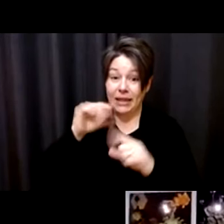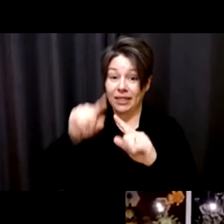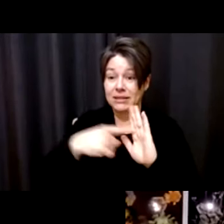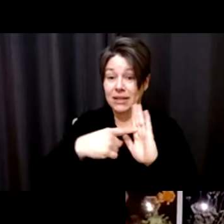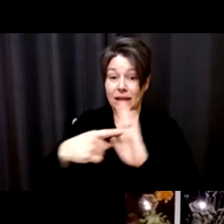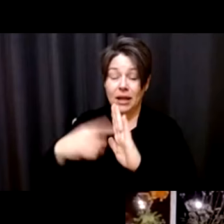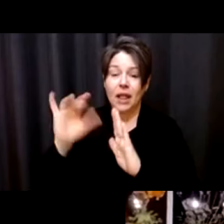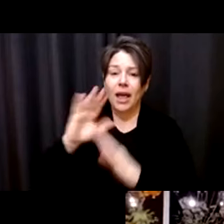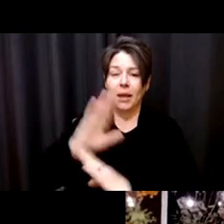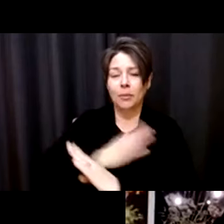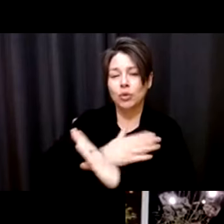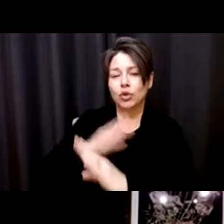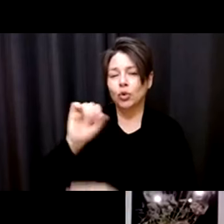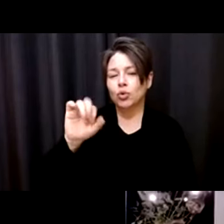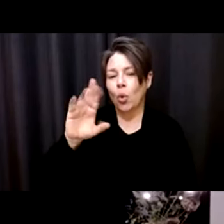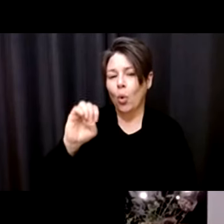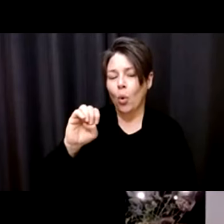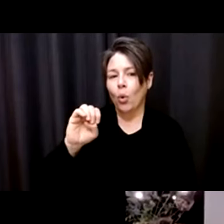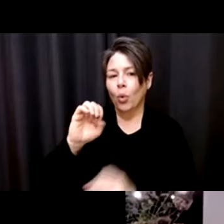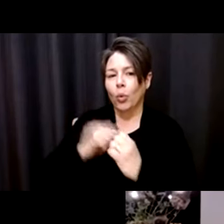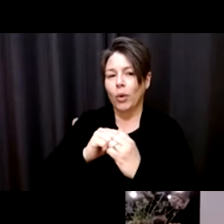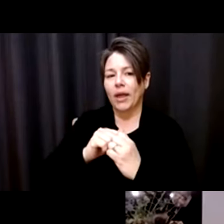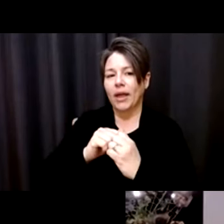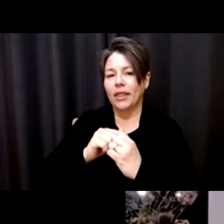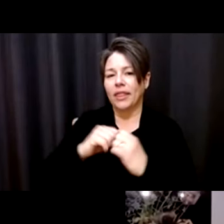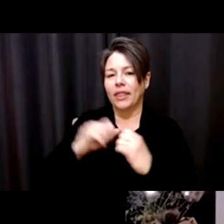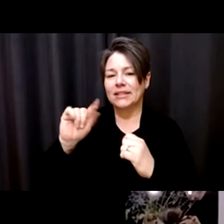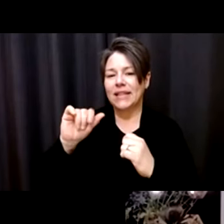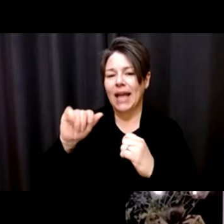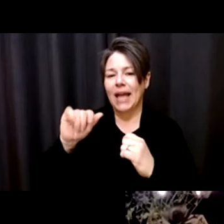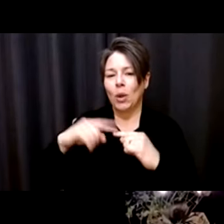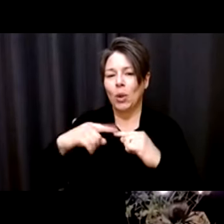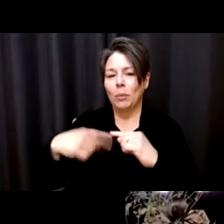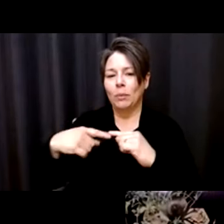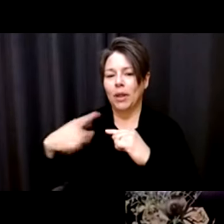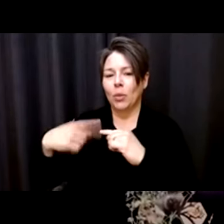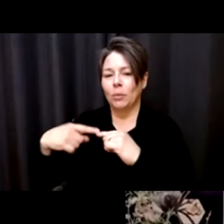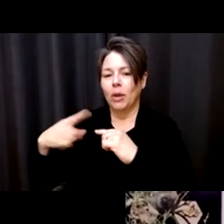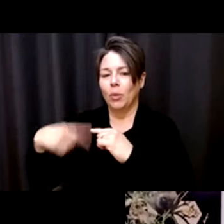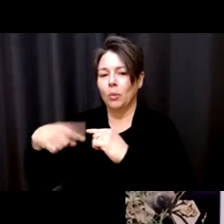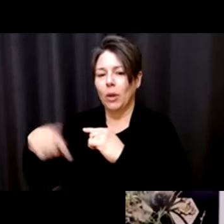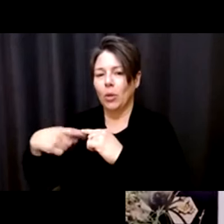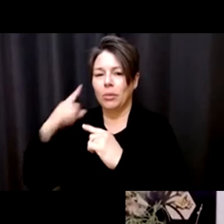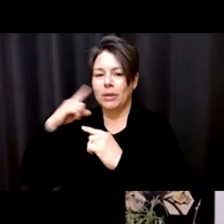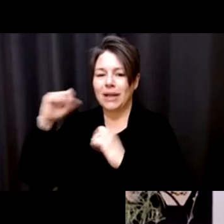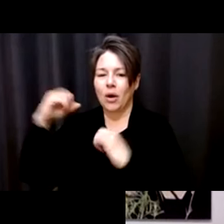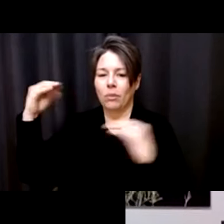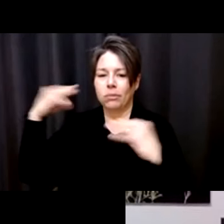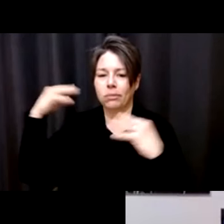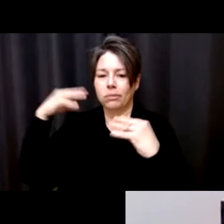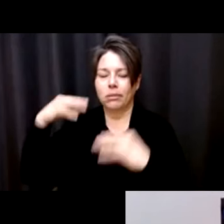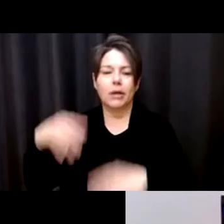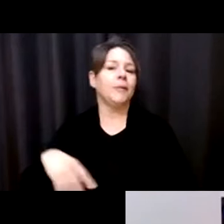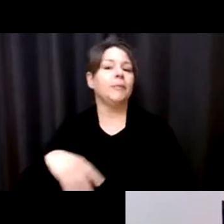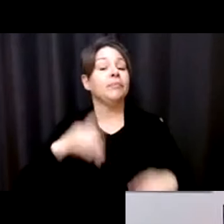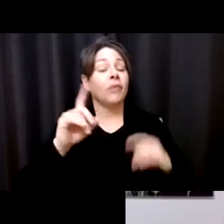of musical score on an intermittent tape loop? I love that idea. When I first